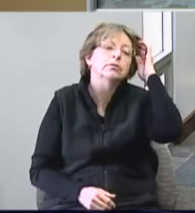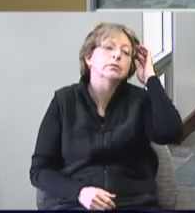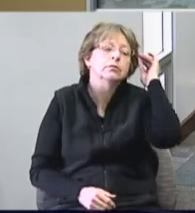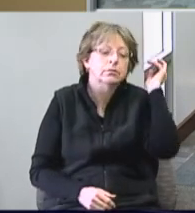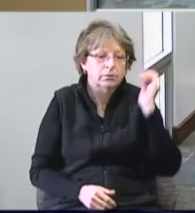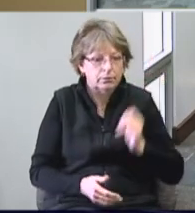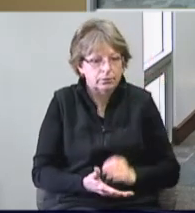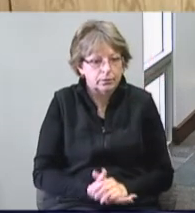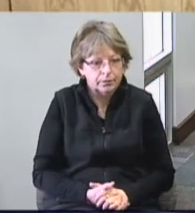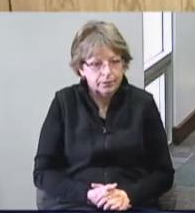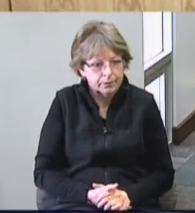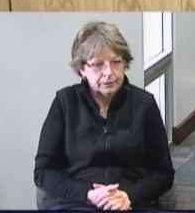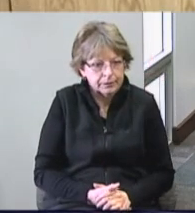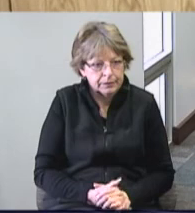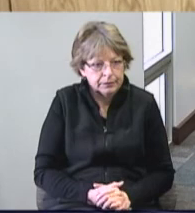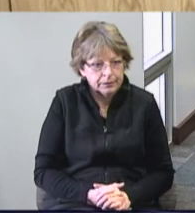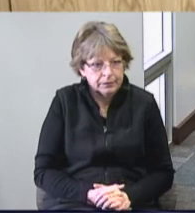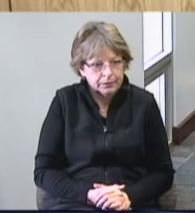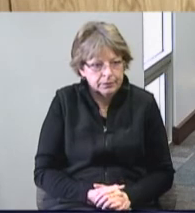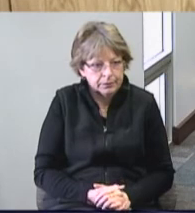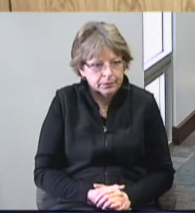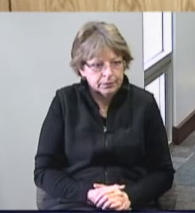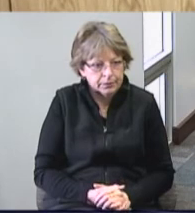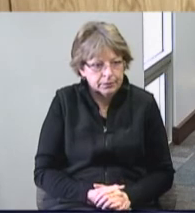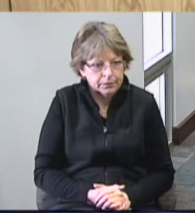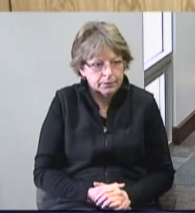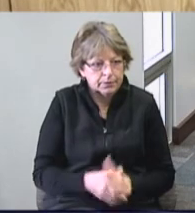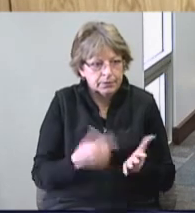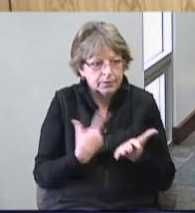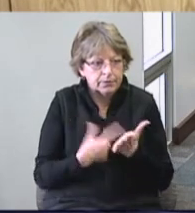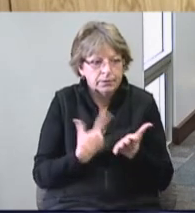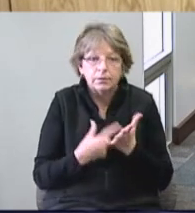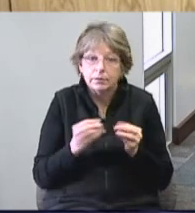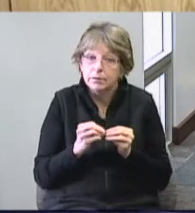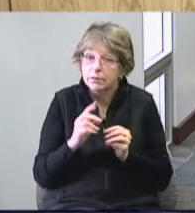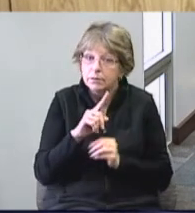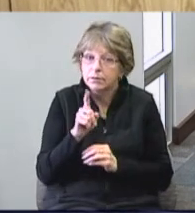Thank you. Are there other comments?